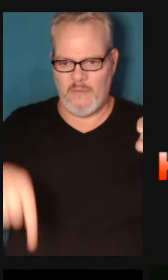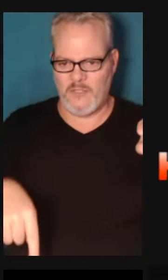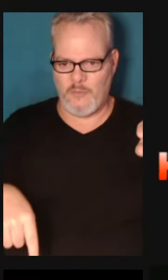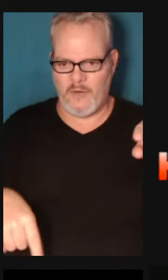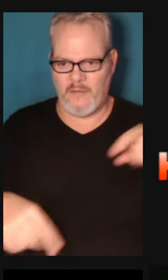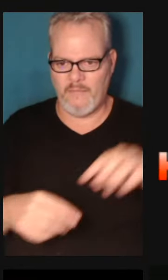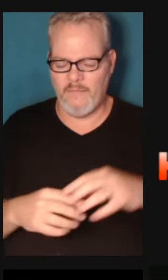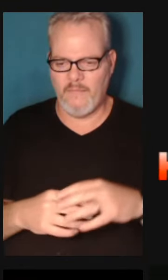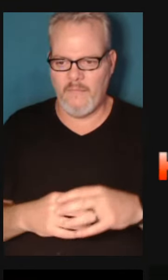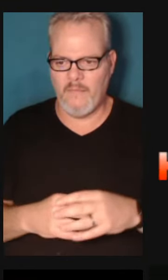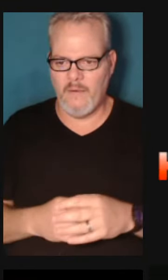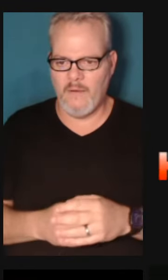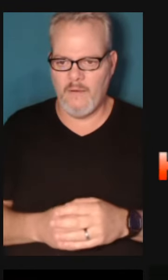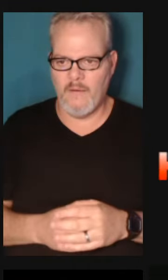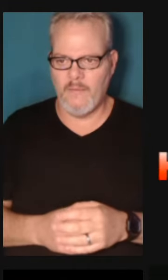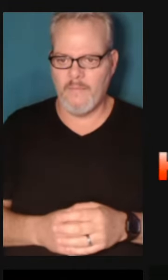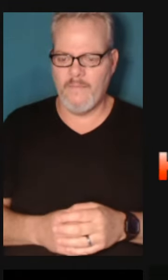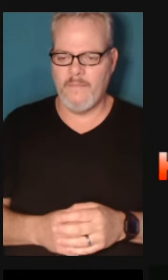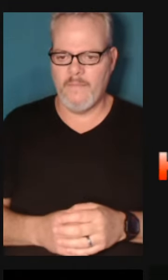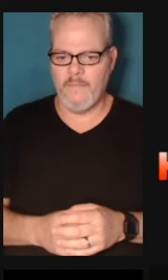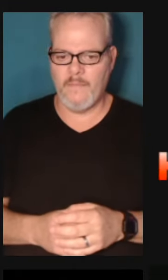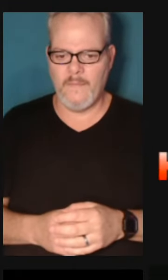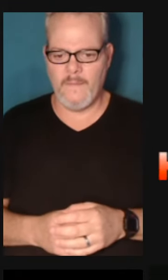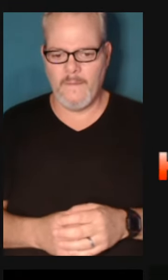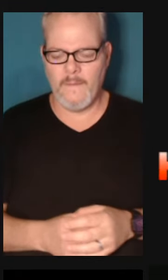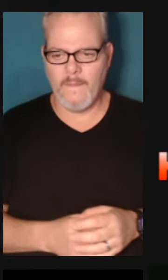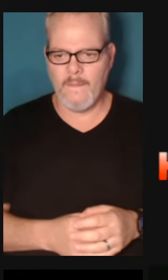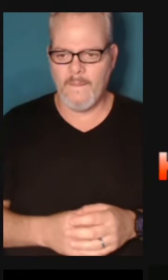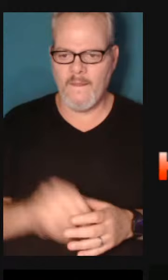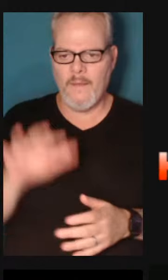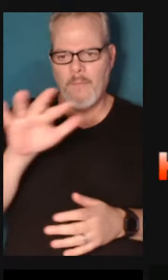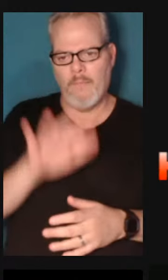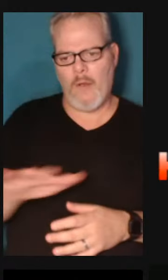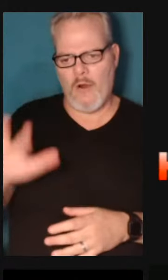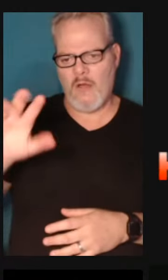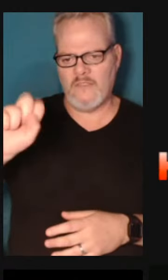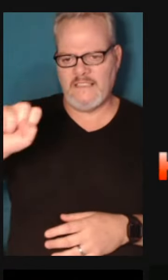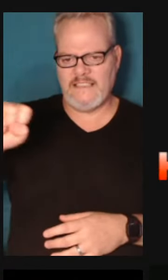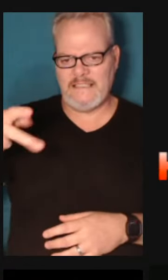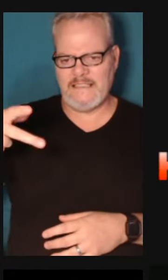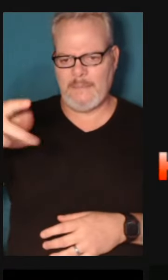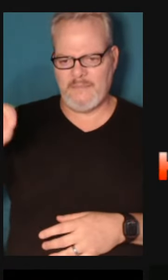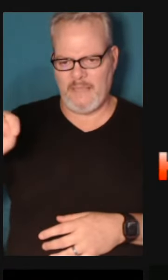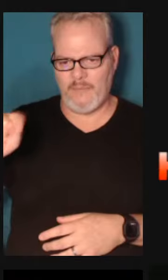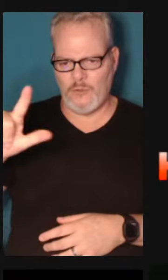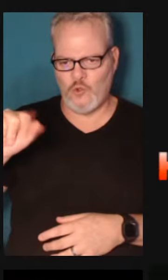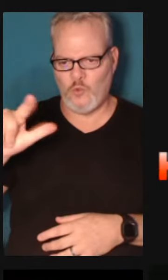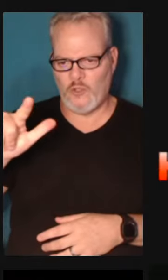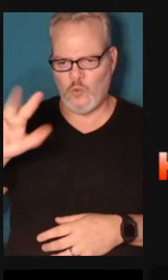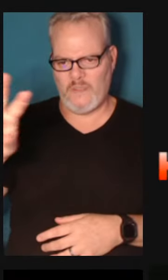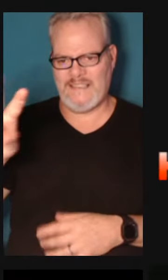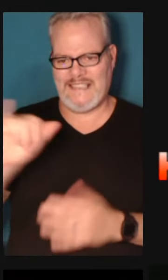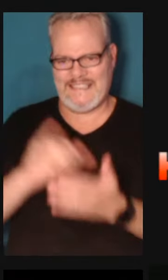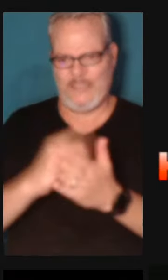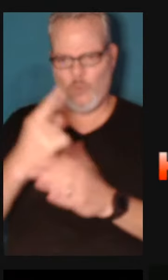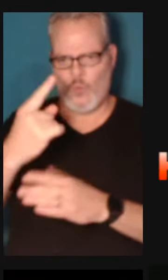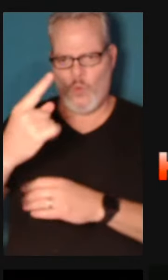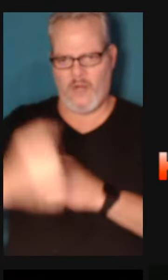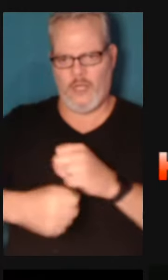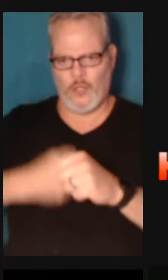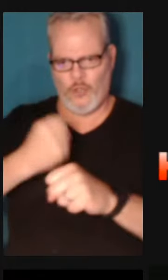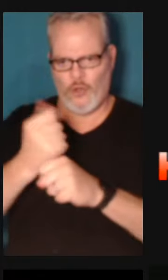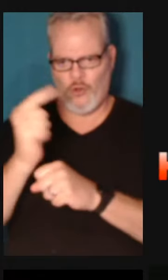put it out right around September 2026. Which was about a year out of when we made this, right? But maybe it's getting closer to